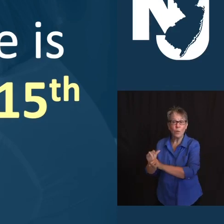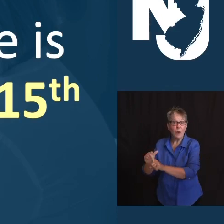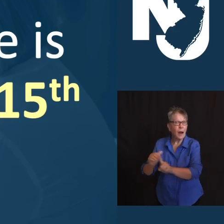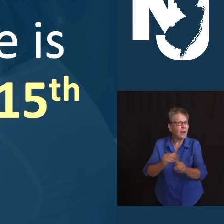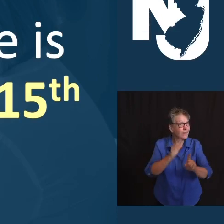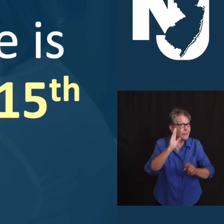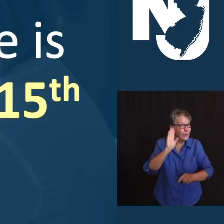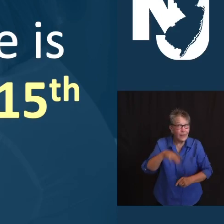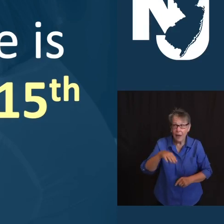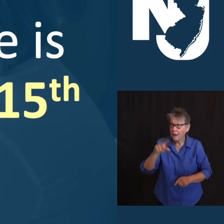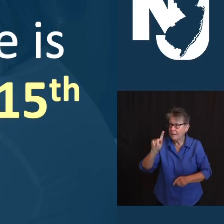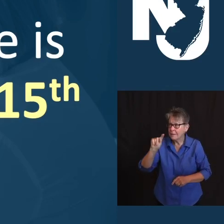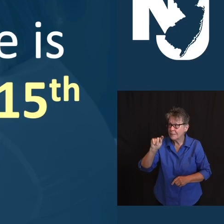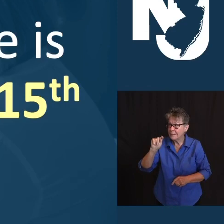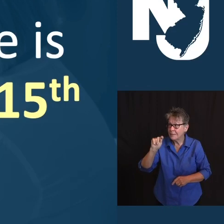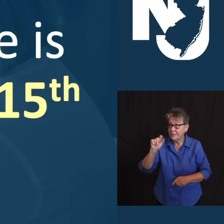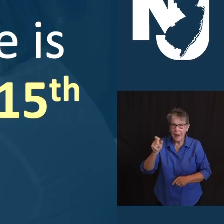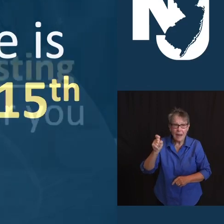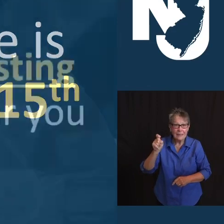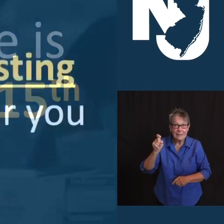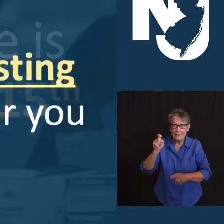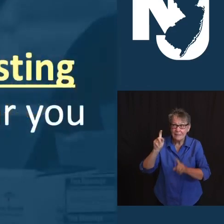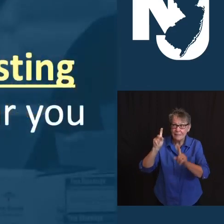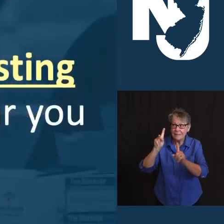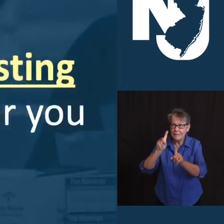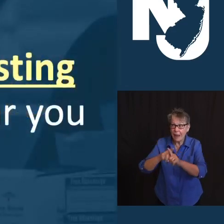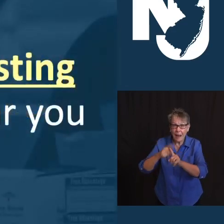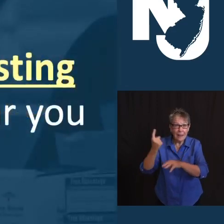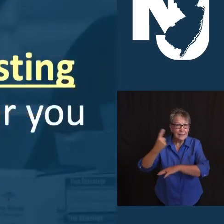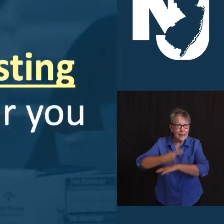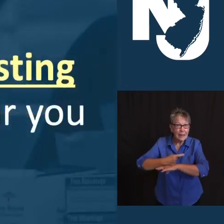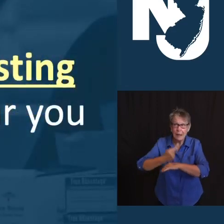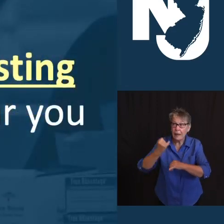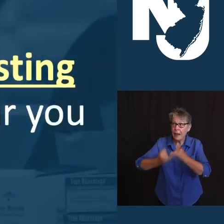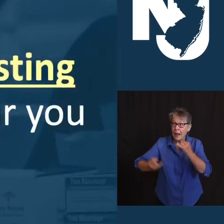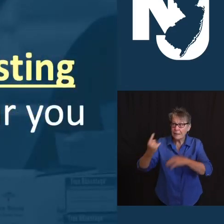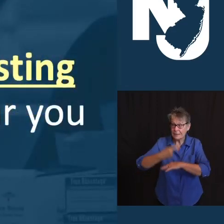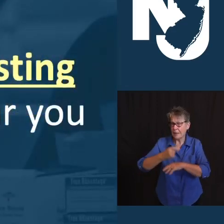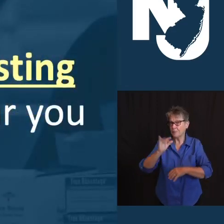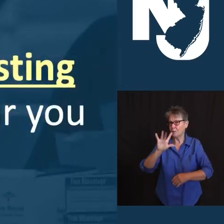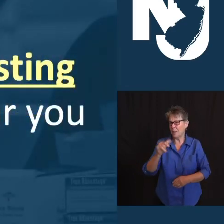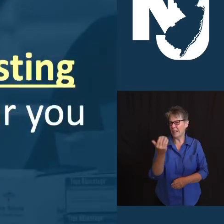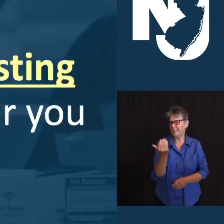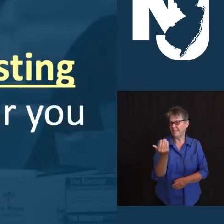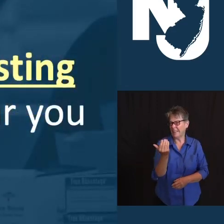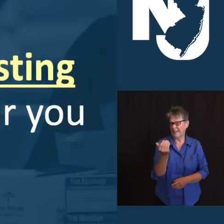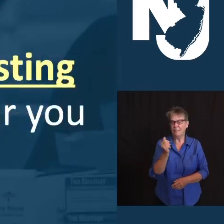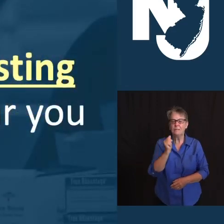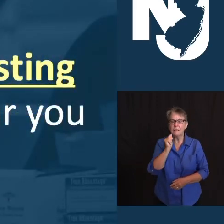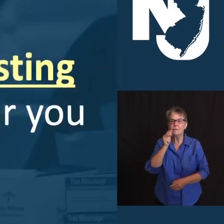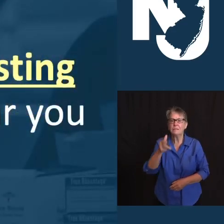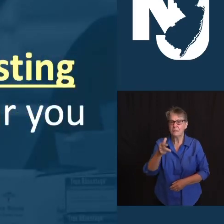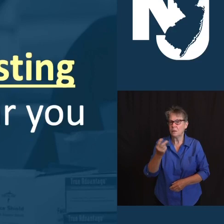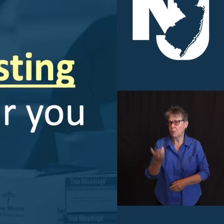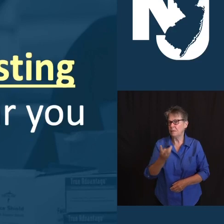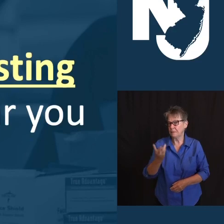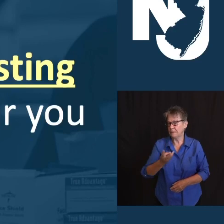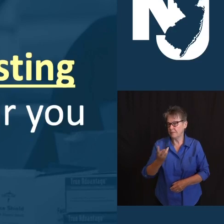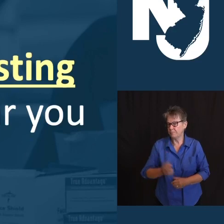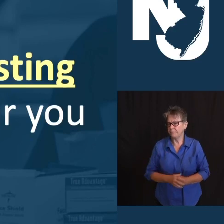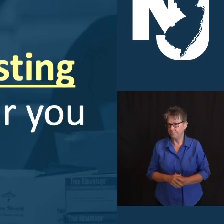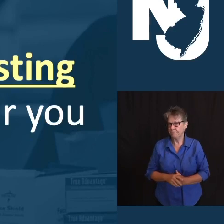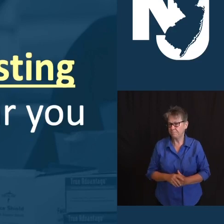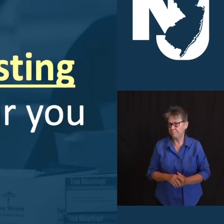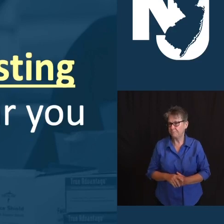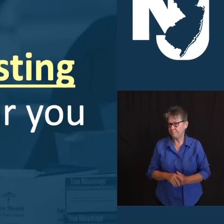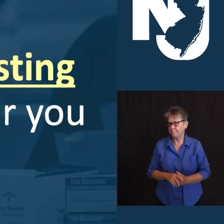Moving on. Last Friday, we had a discussion of testing to which I would like to return, and I suspect Judy will as well.